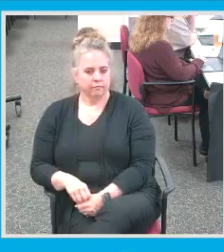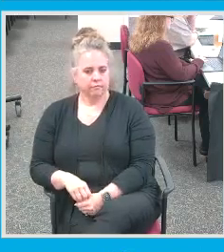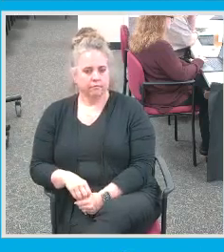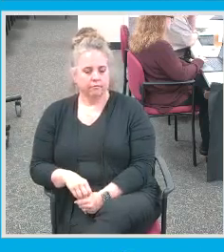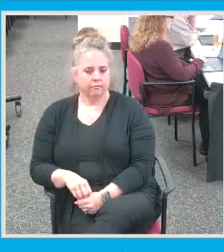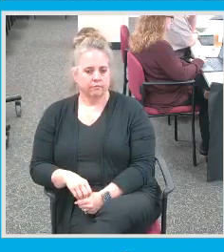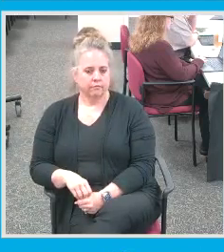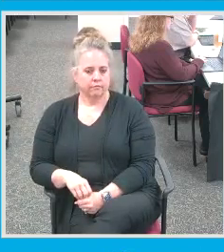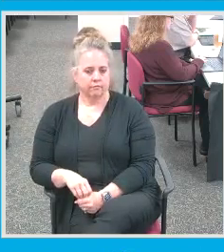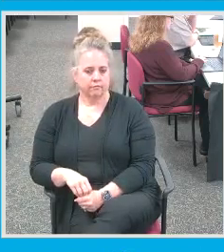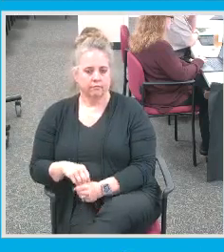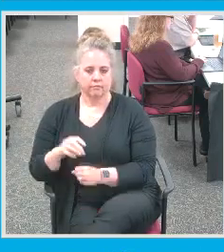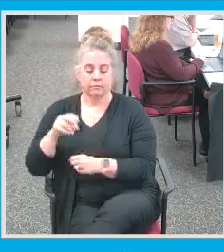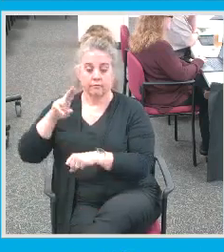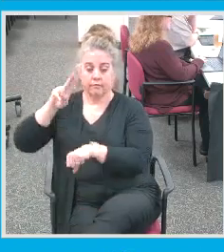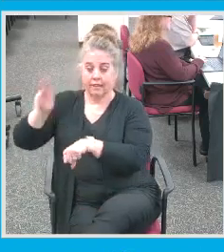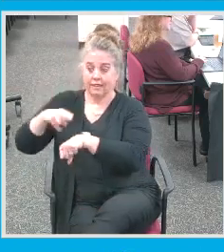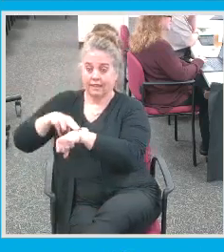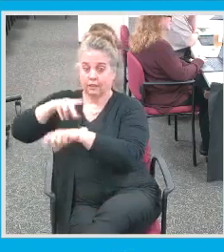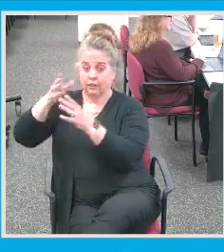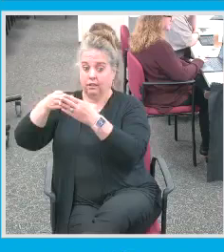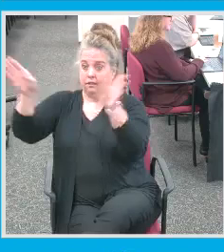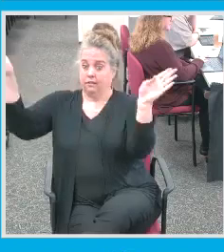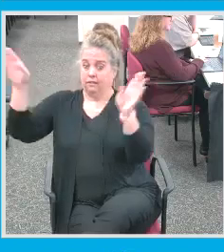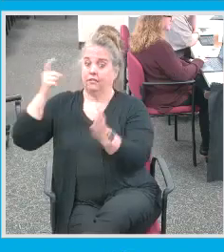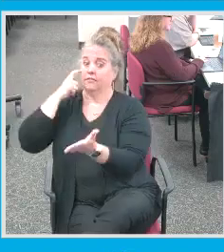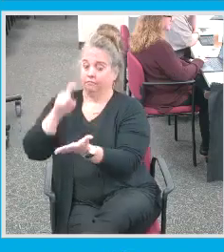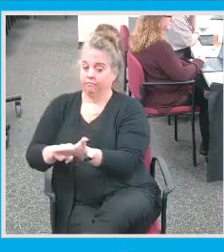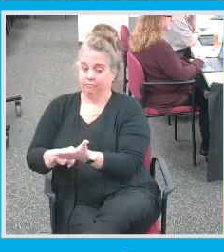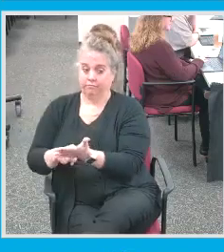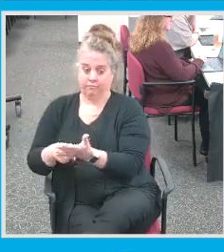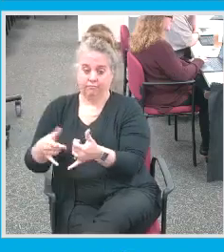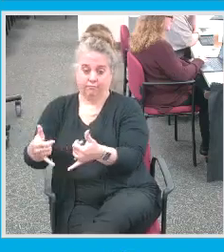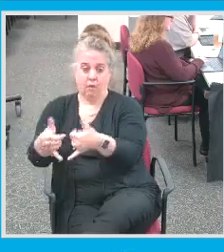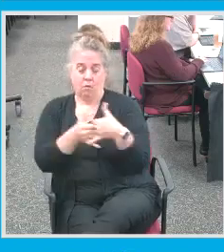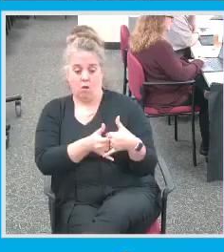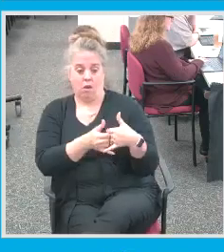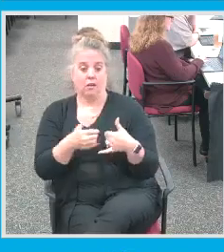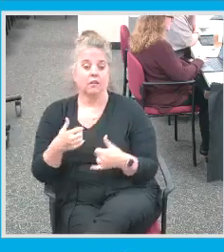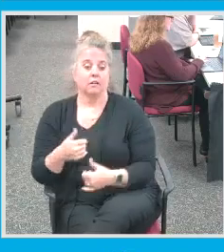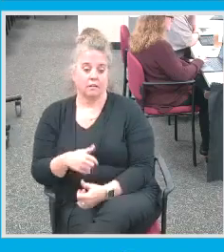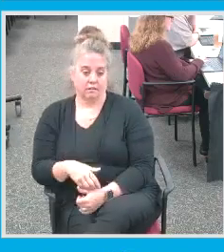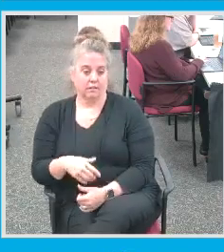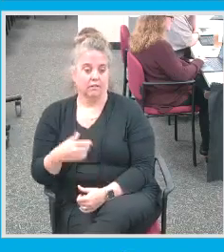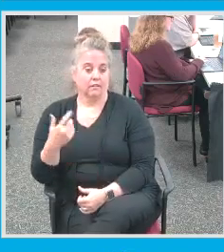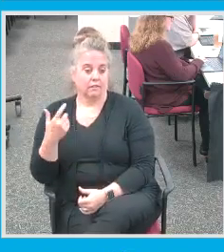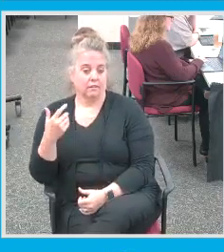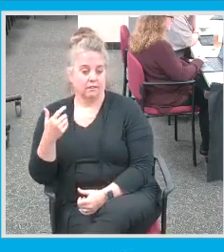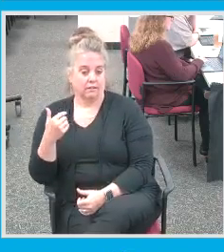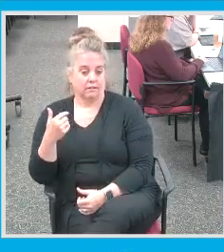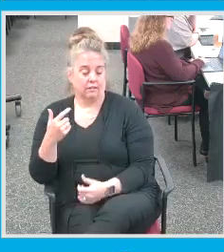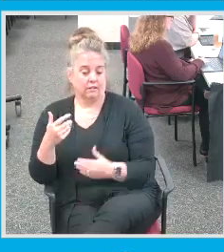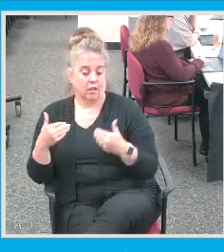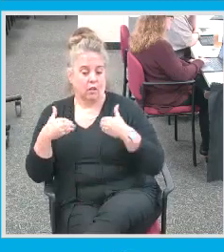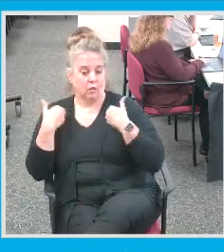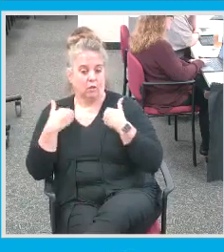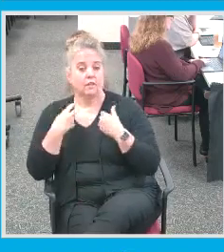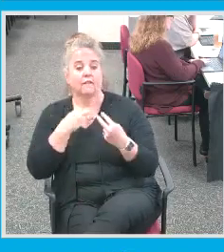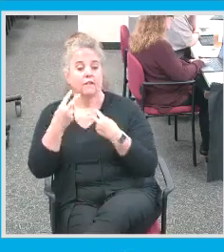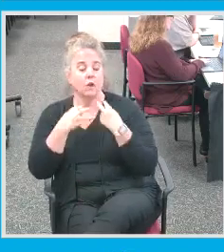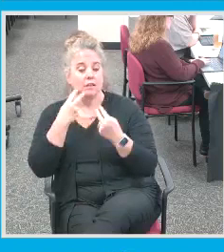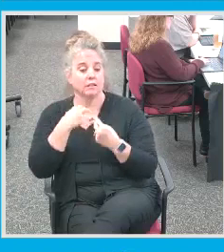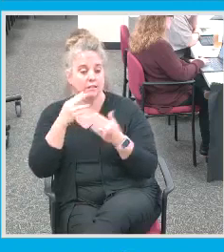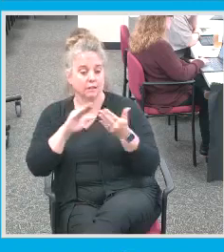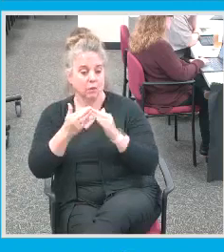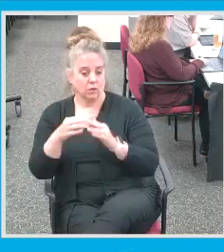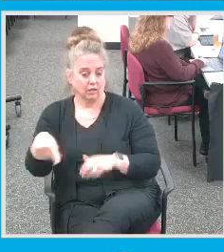Counties Conference for their work amplifying youth voice in the community in 2021. Their input and their hard work is valuable to not